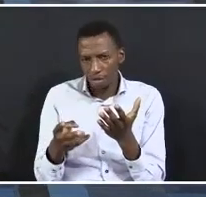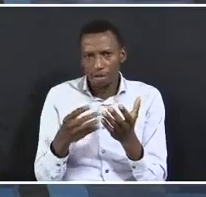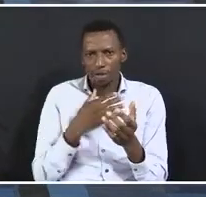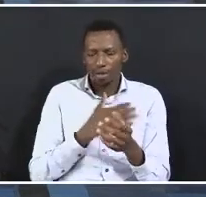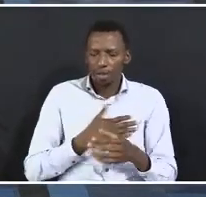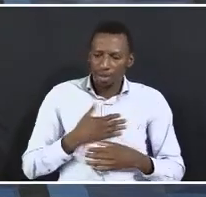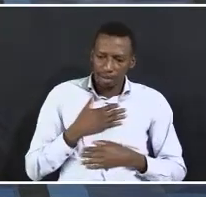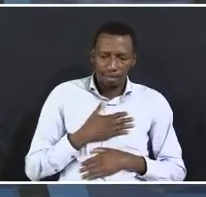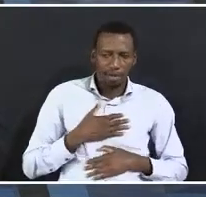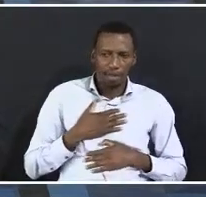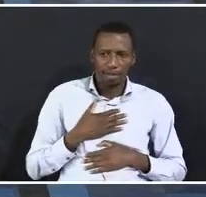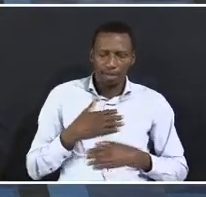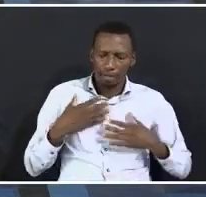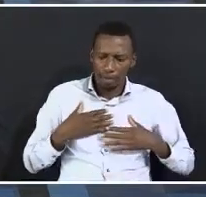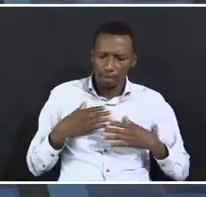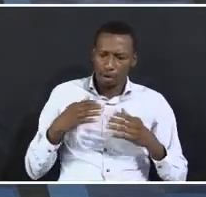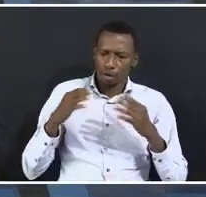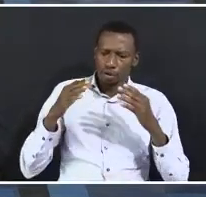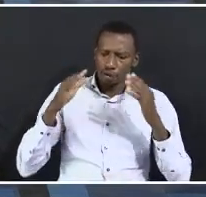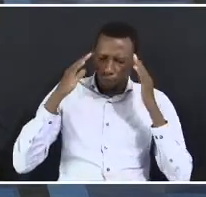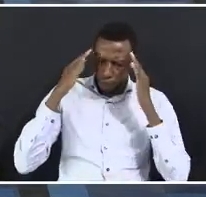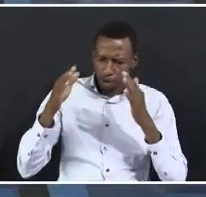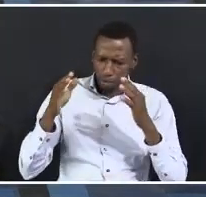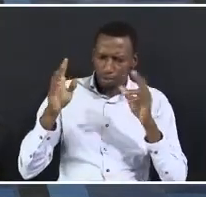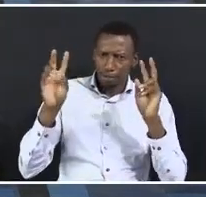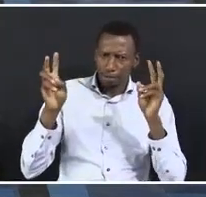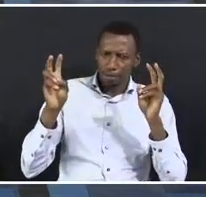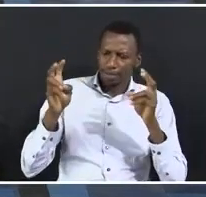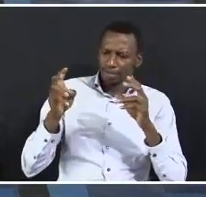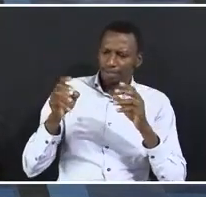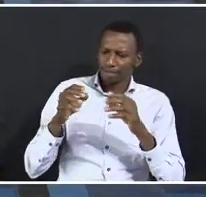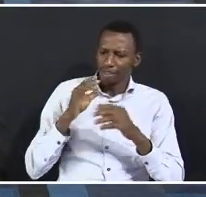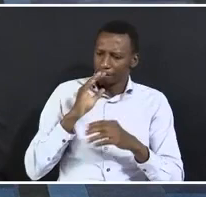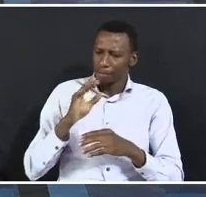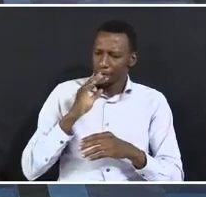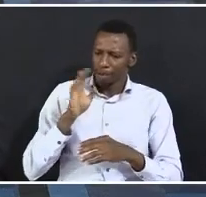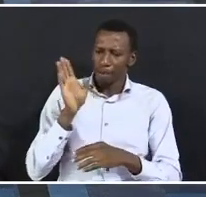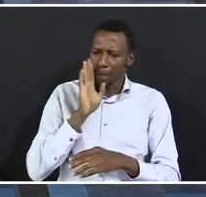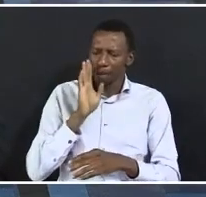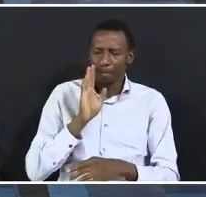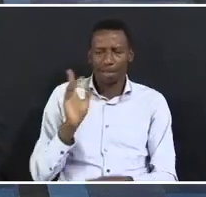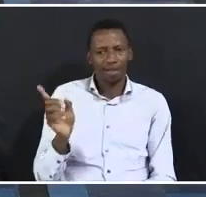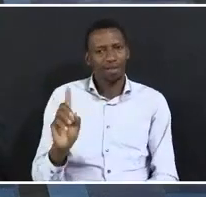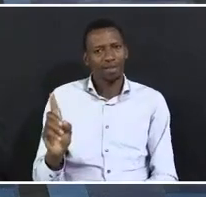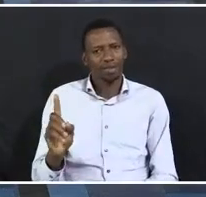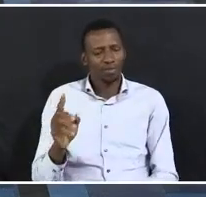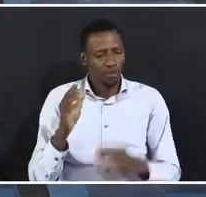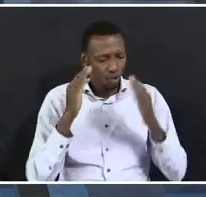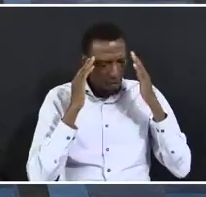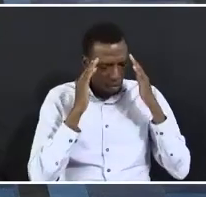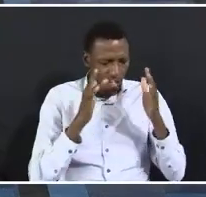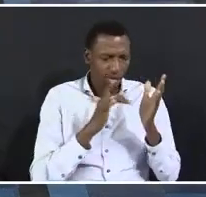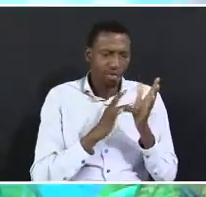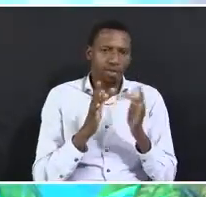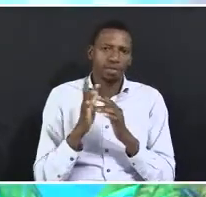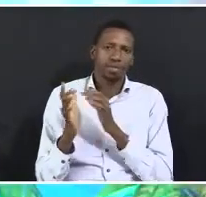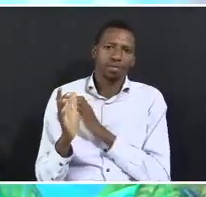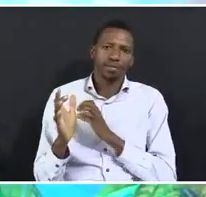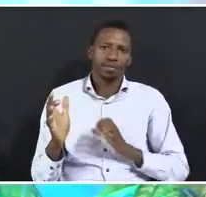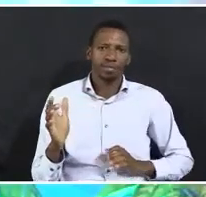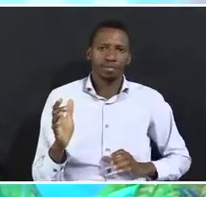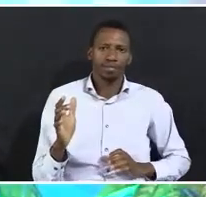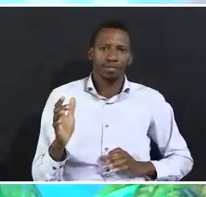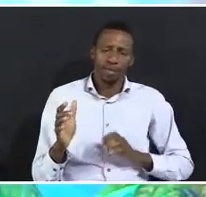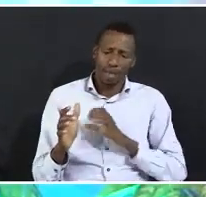Let him not become the center of topic. We have Jesus Christ to talk about. A Christianity where the